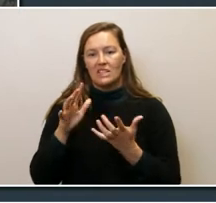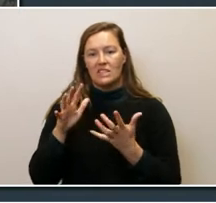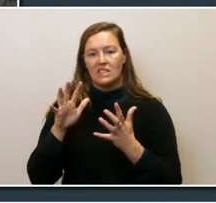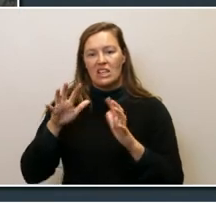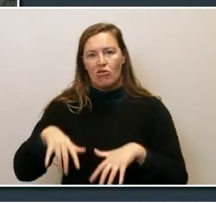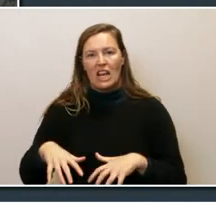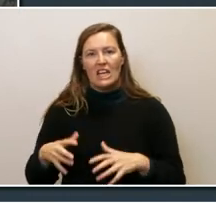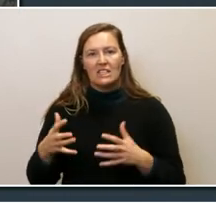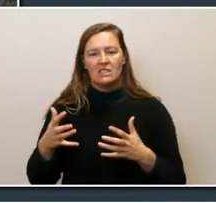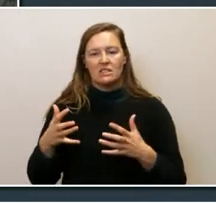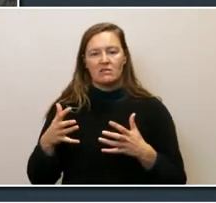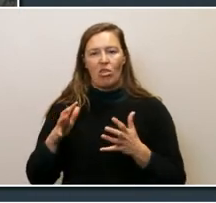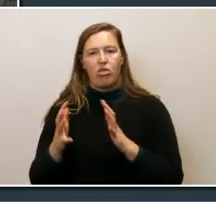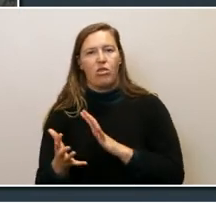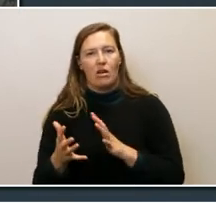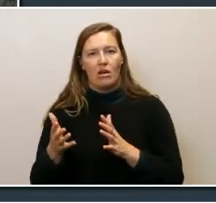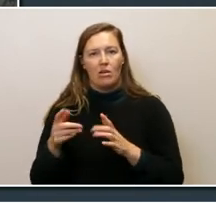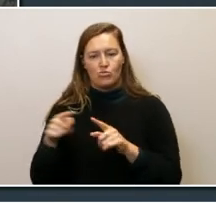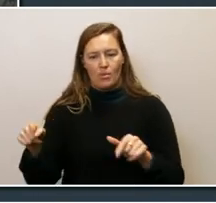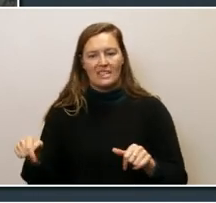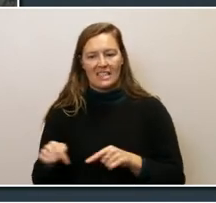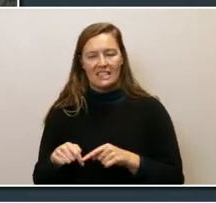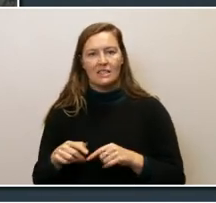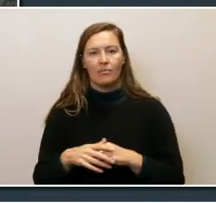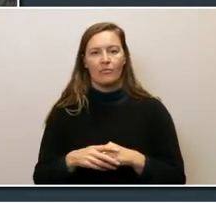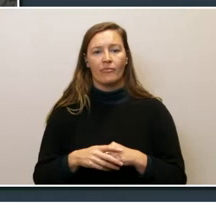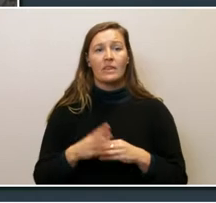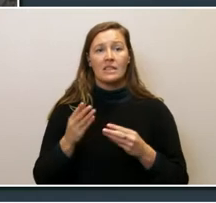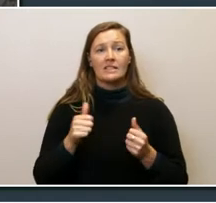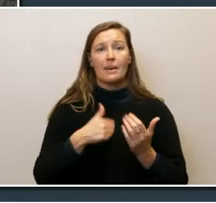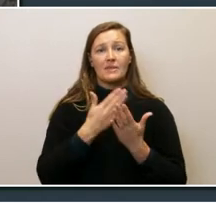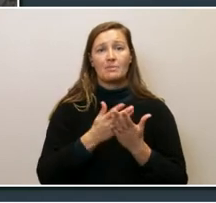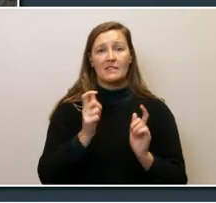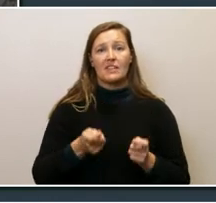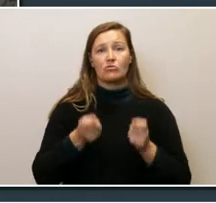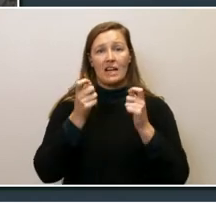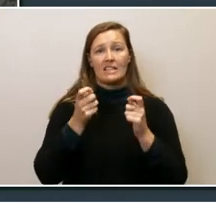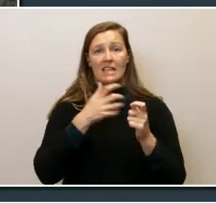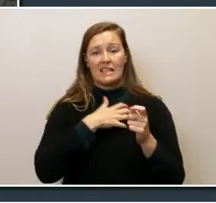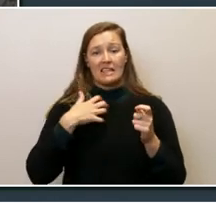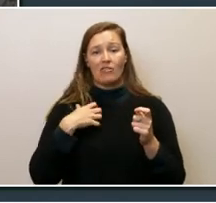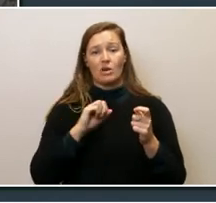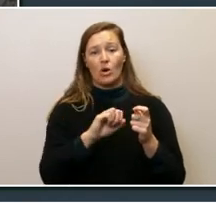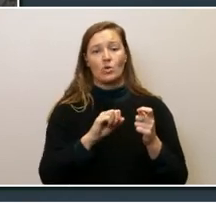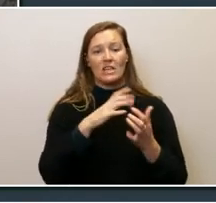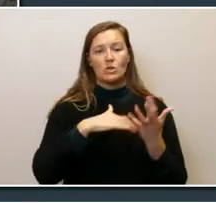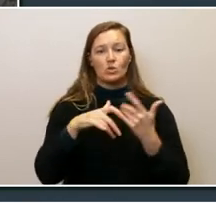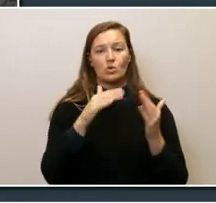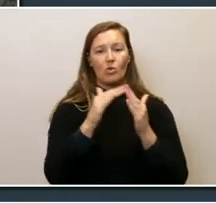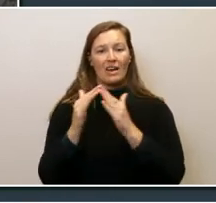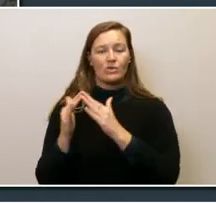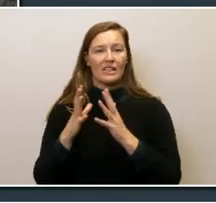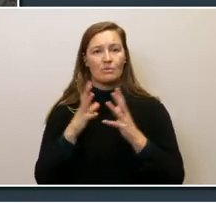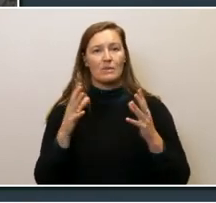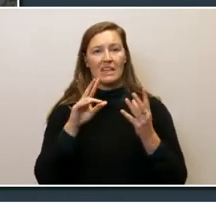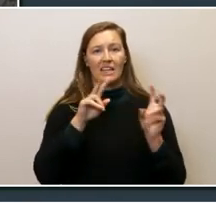derelict and dilapidated properties. I note, and we've had a few submitters raise this, that the Crown-owned kind of social housing